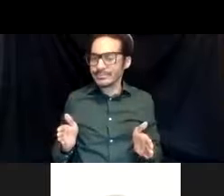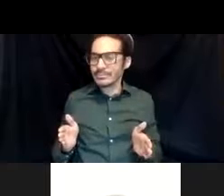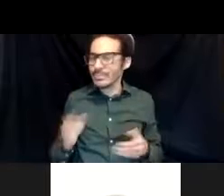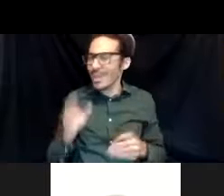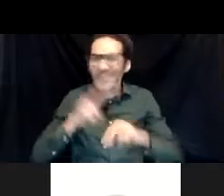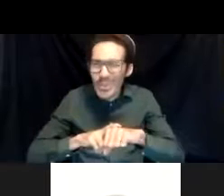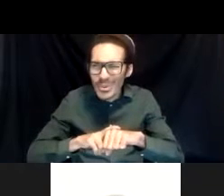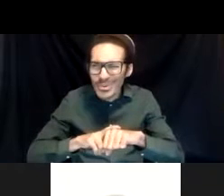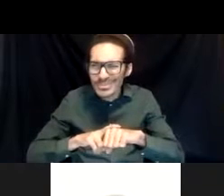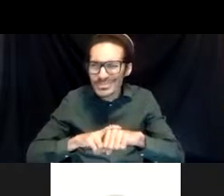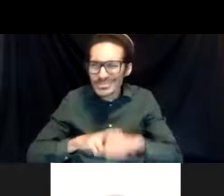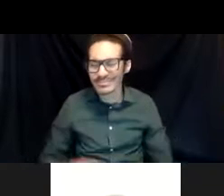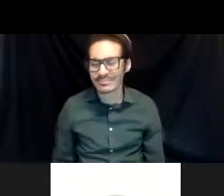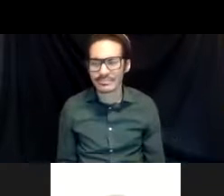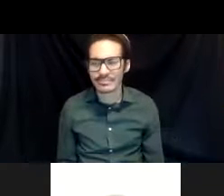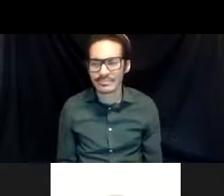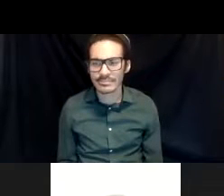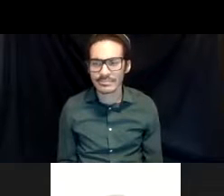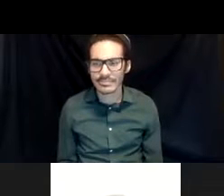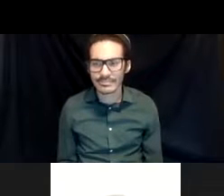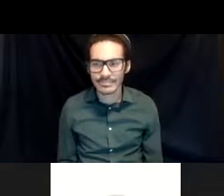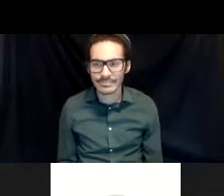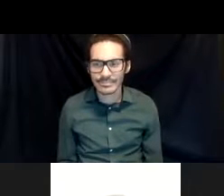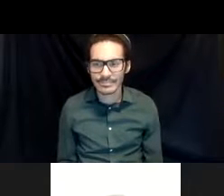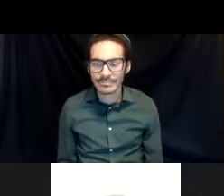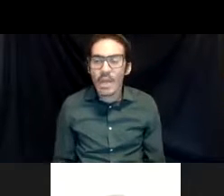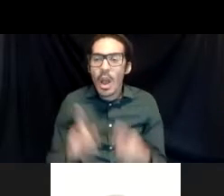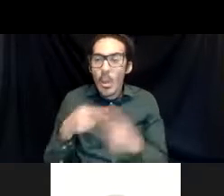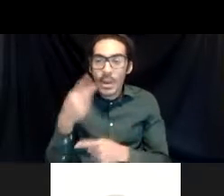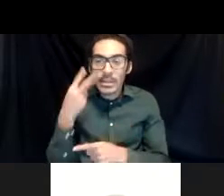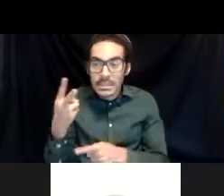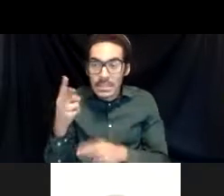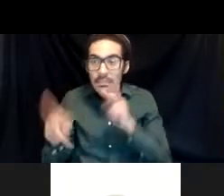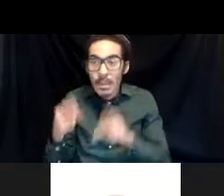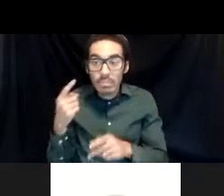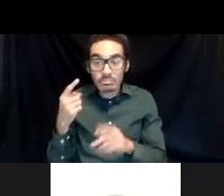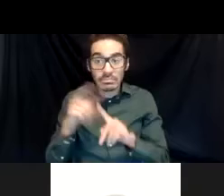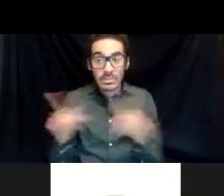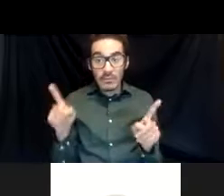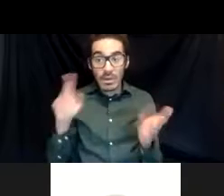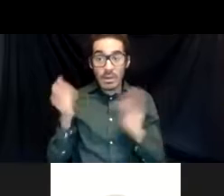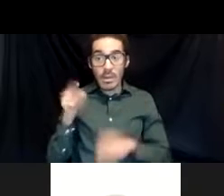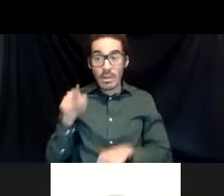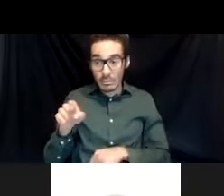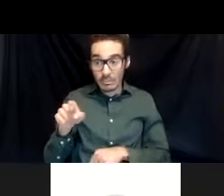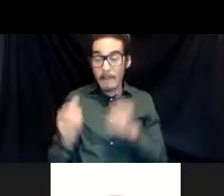do. And when you see people who are different from you,